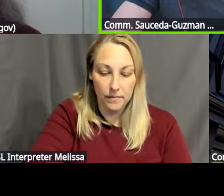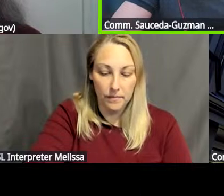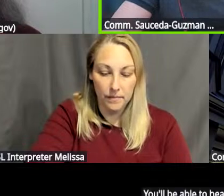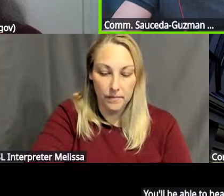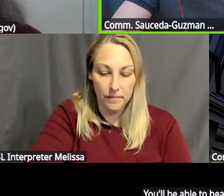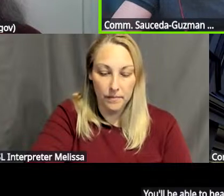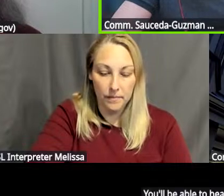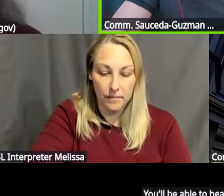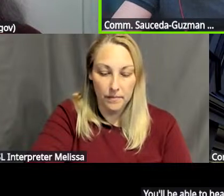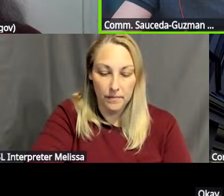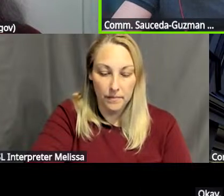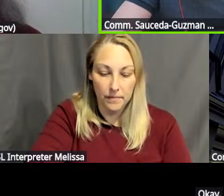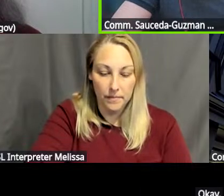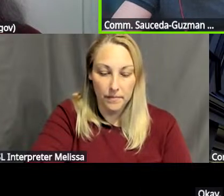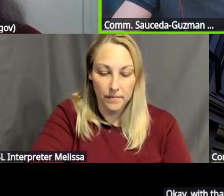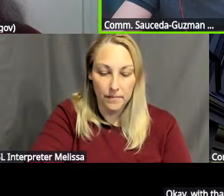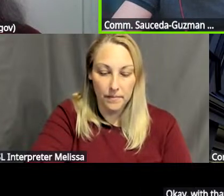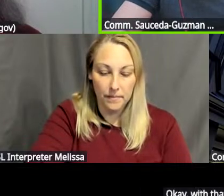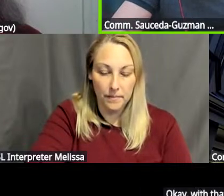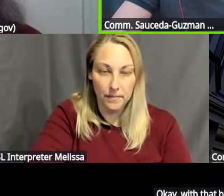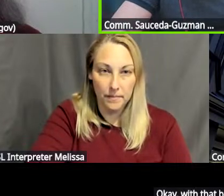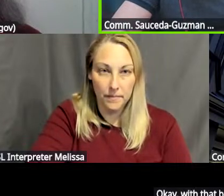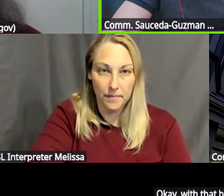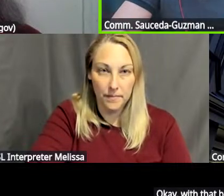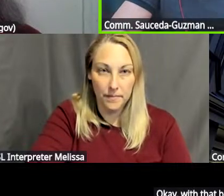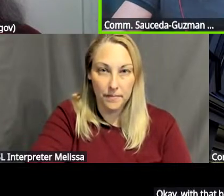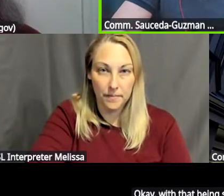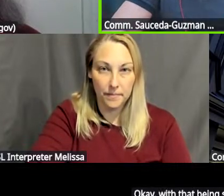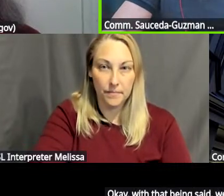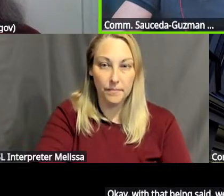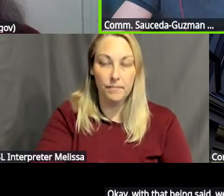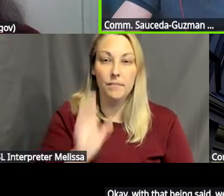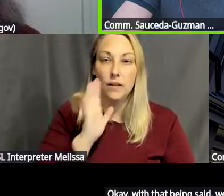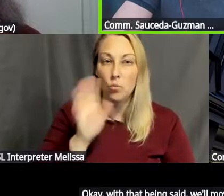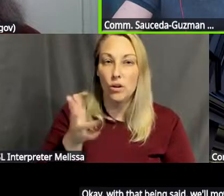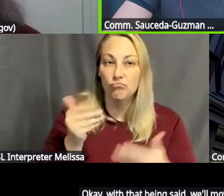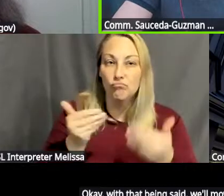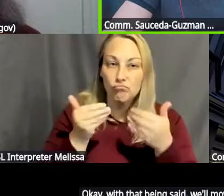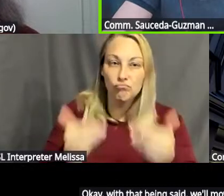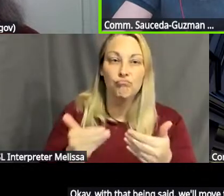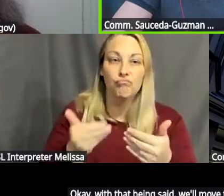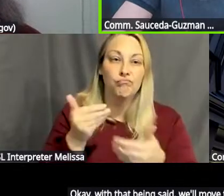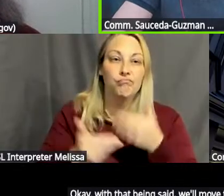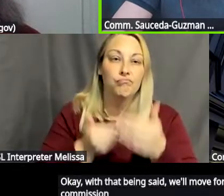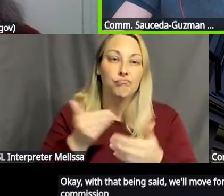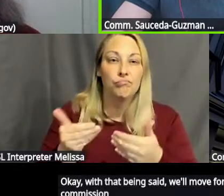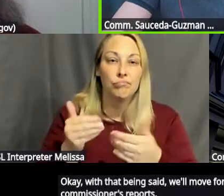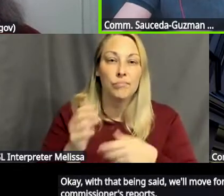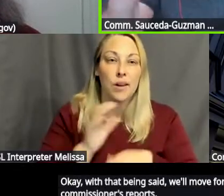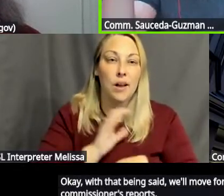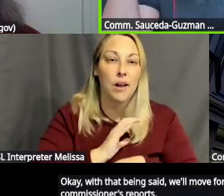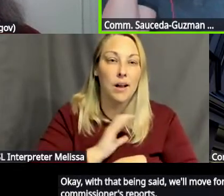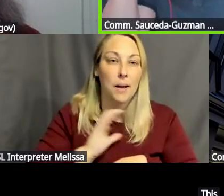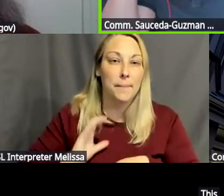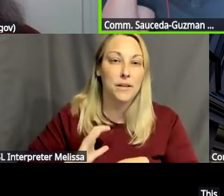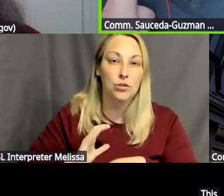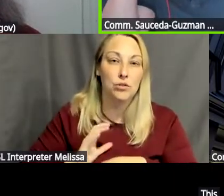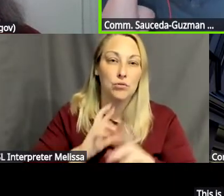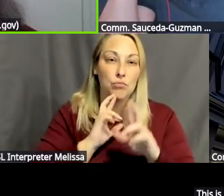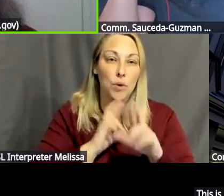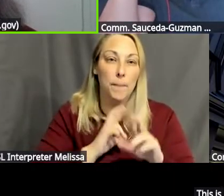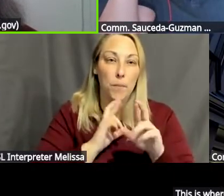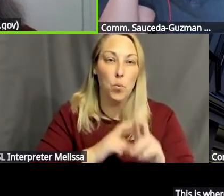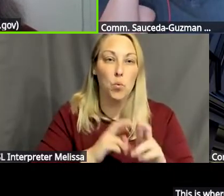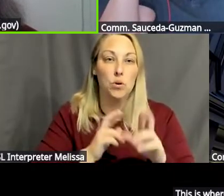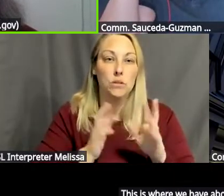Okay. With that being said, we'll move forward with the meeting onto our commissioners' reports. This is where we have